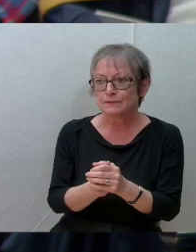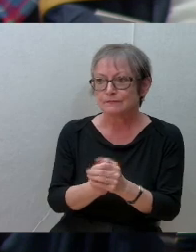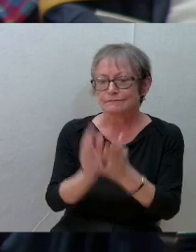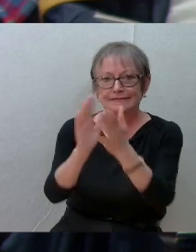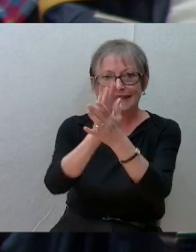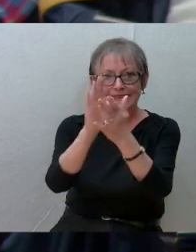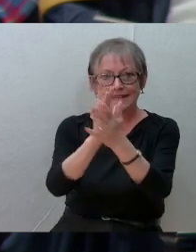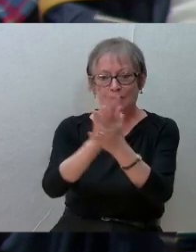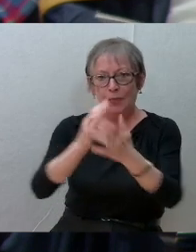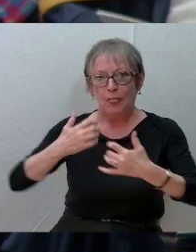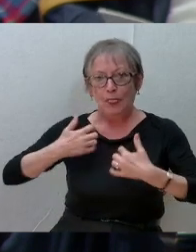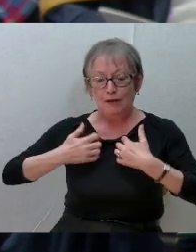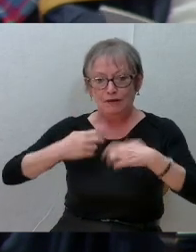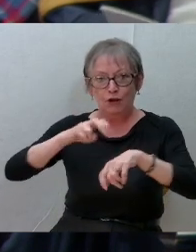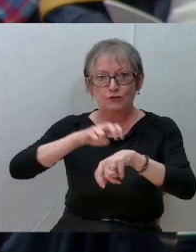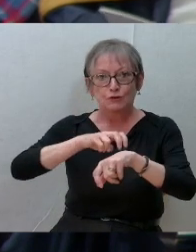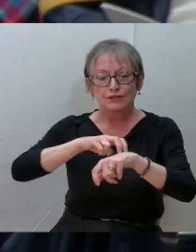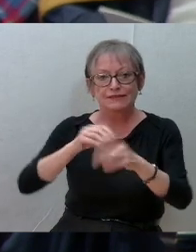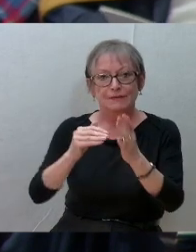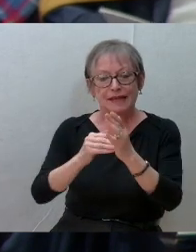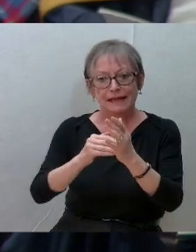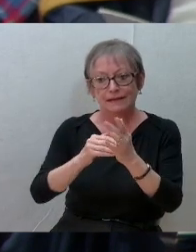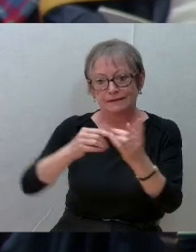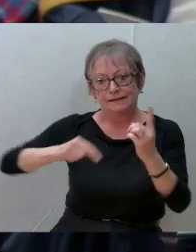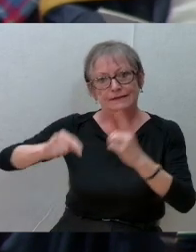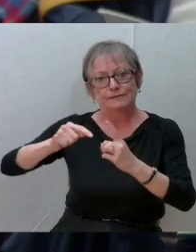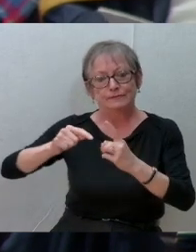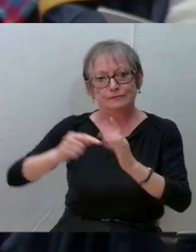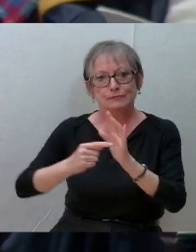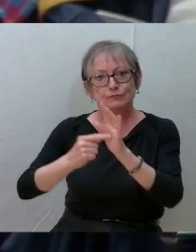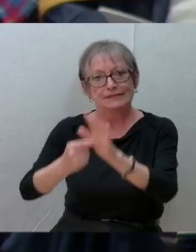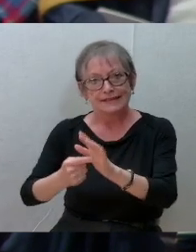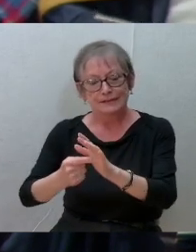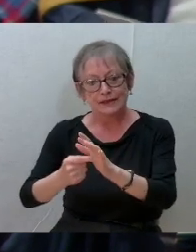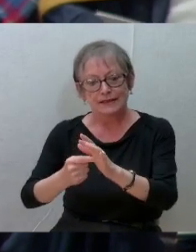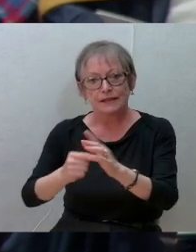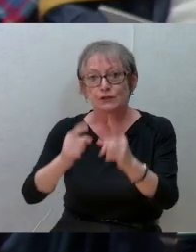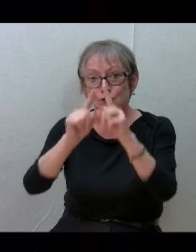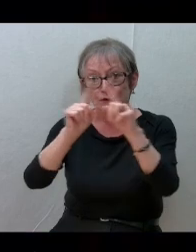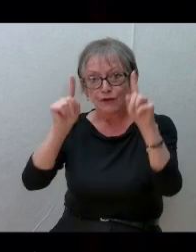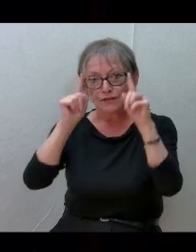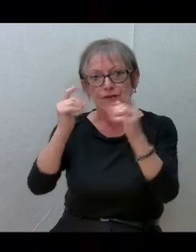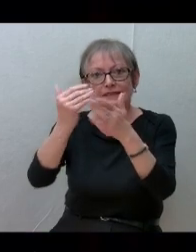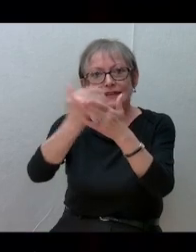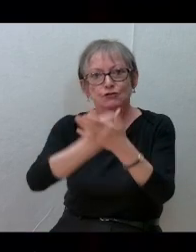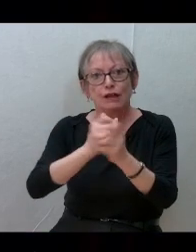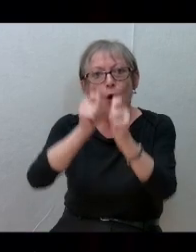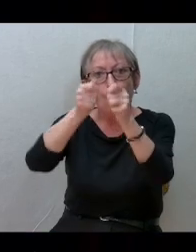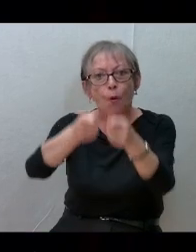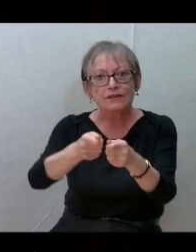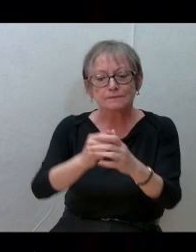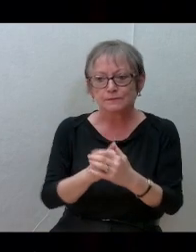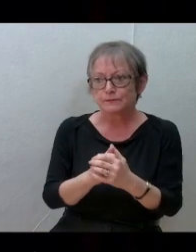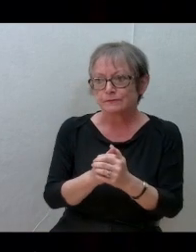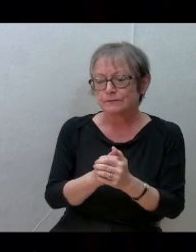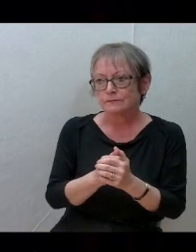and thrilled that Dr. Sabir presented our university with our University of Sanctuary Award. Dr.